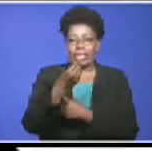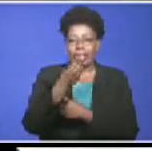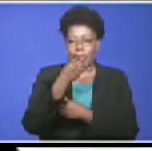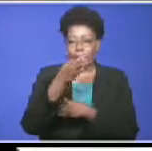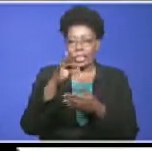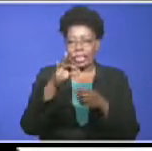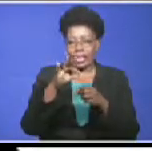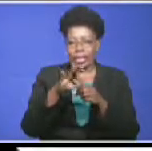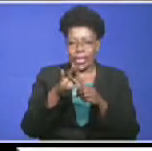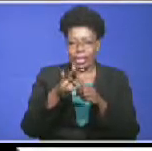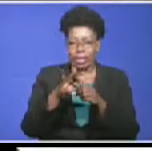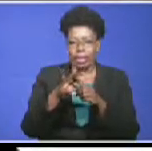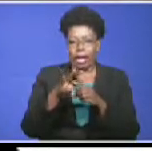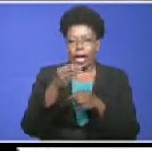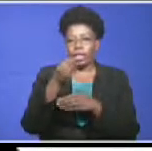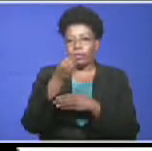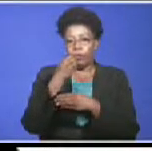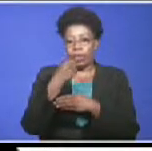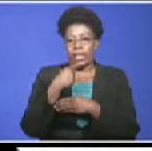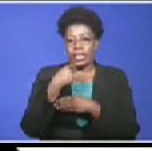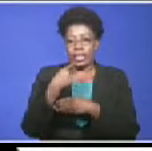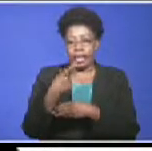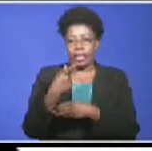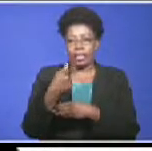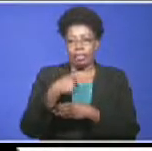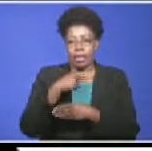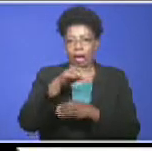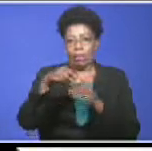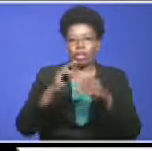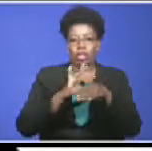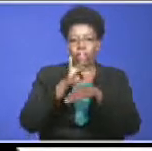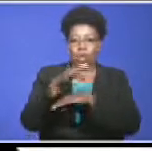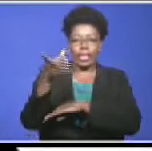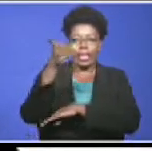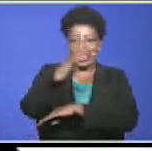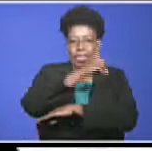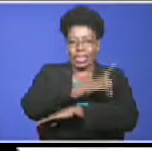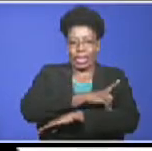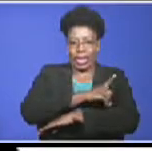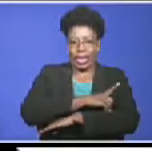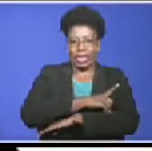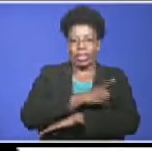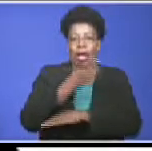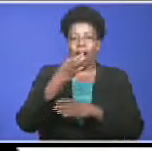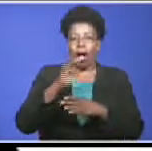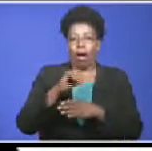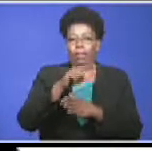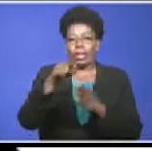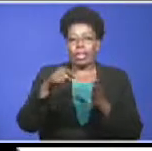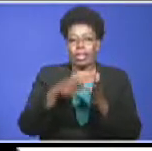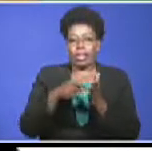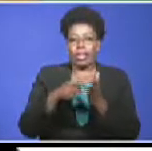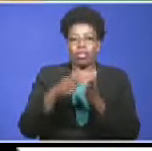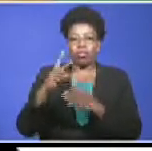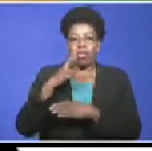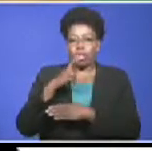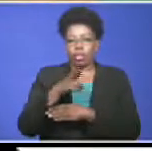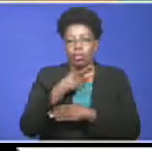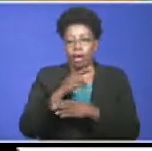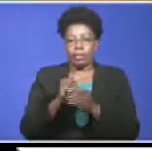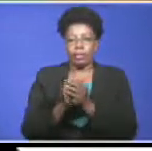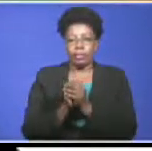fabulous delectable delights. He tells me about the early days of Greycliff, and I listen attentively. I